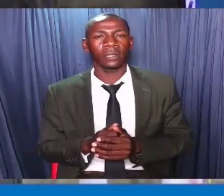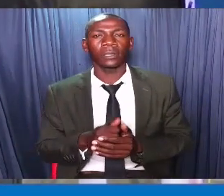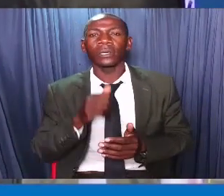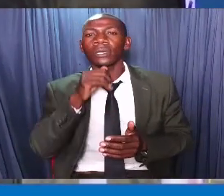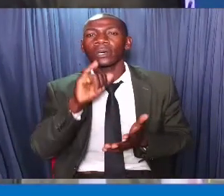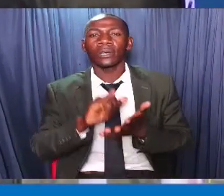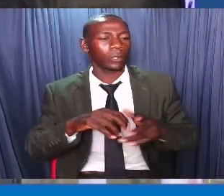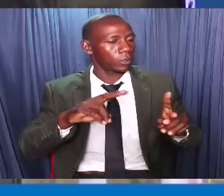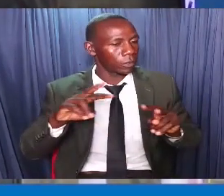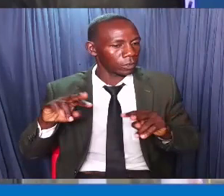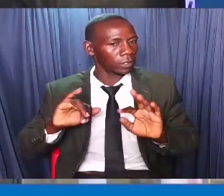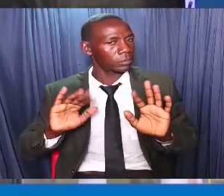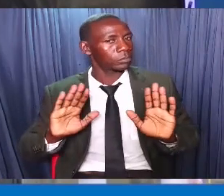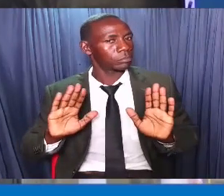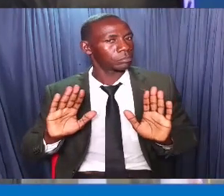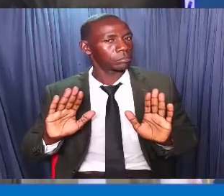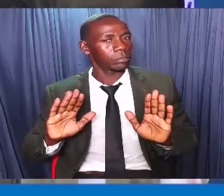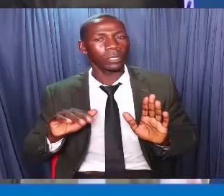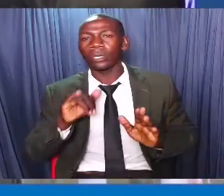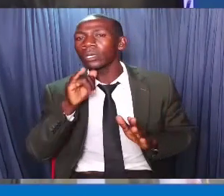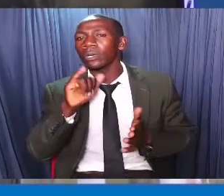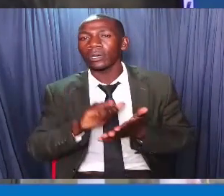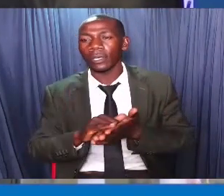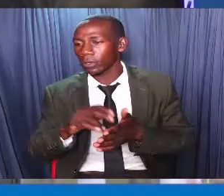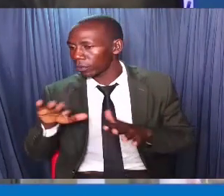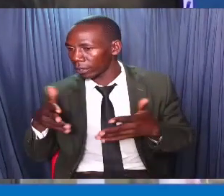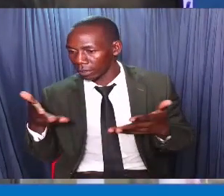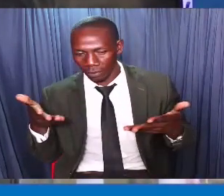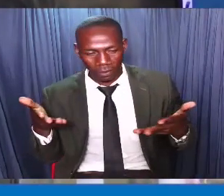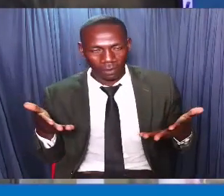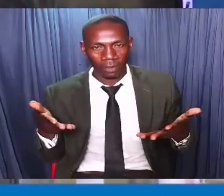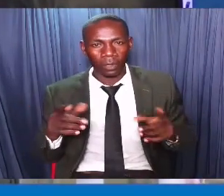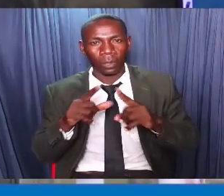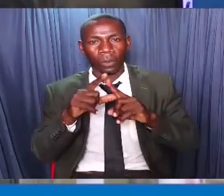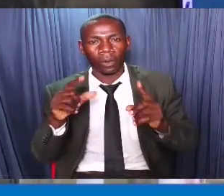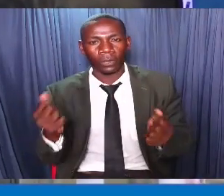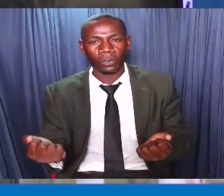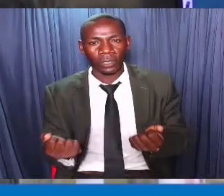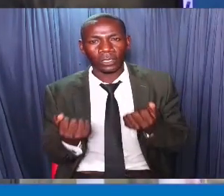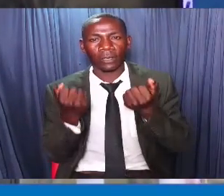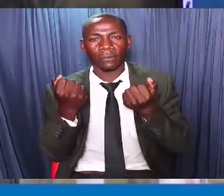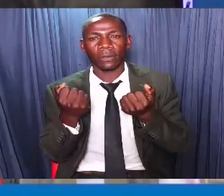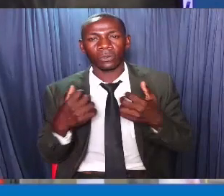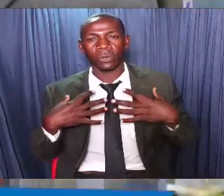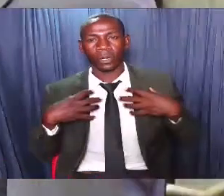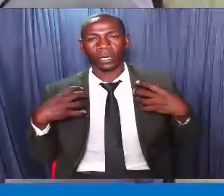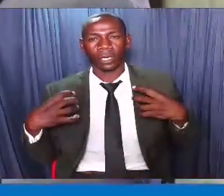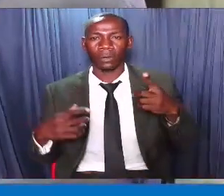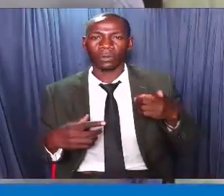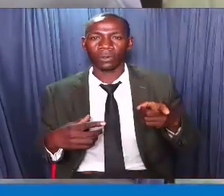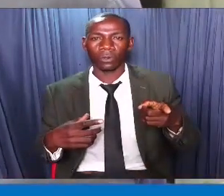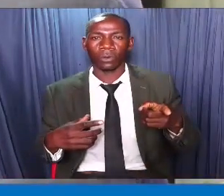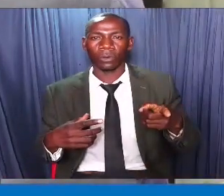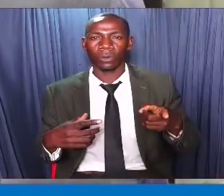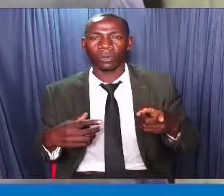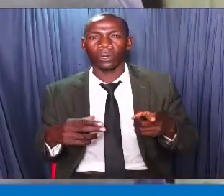ni la kutafutwa. It doesn't mean you ought to seek. Hata si kwamba liko wapi. It doesn't mean the word neno is far. Neno la kukokoa, neno la kukuponya. The word to save and heal you.